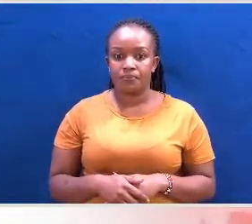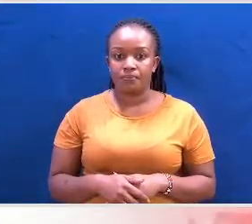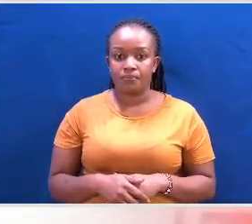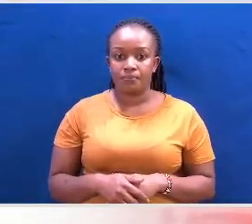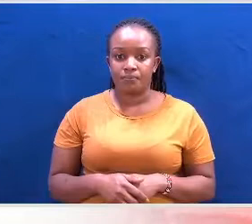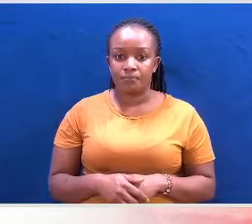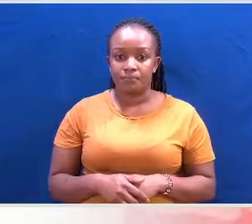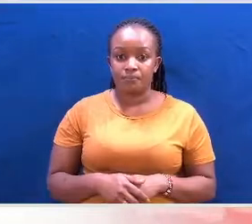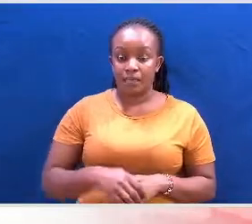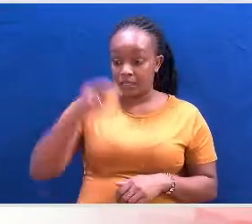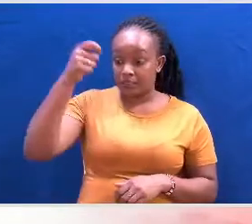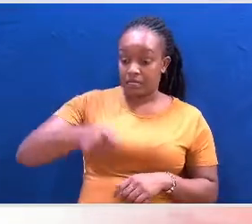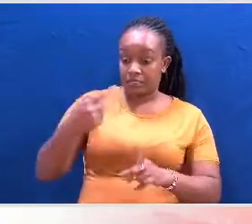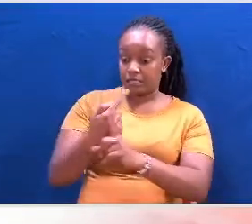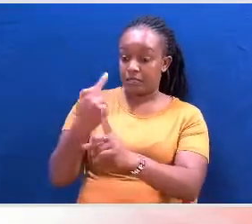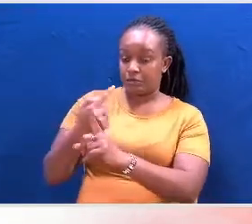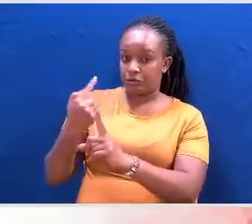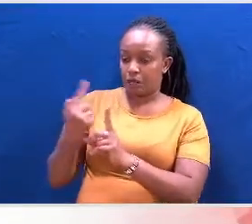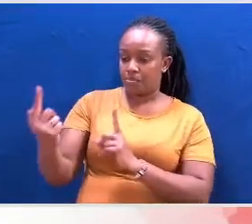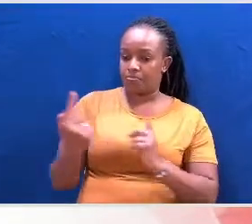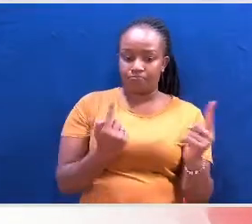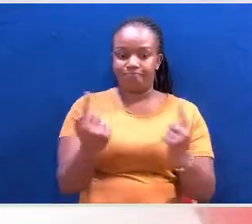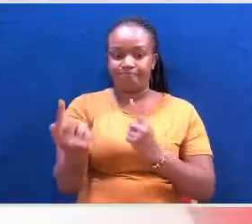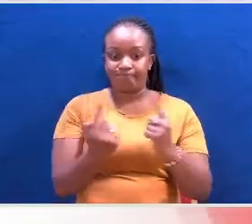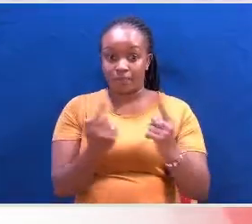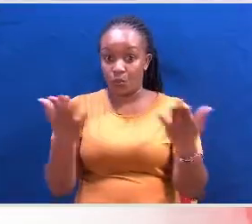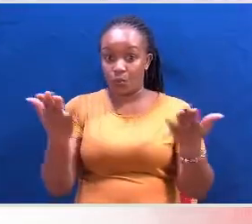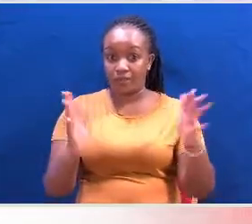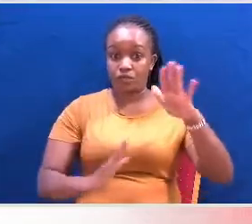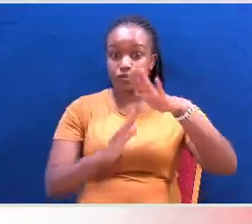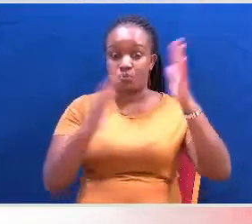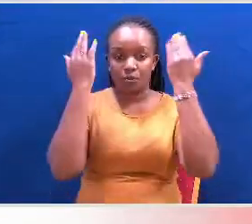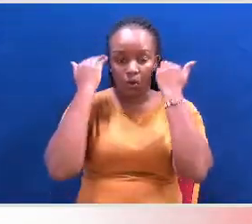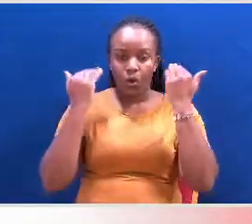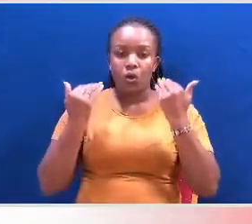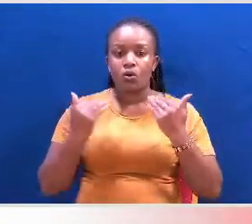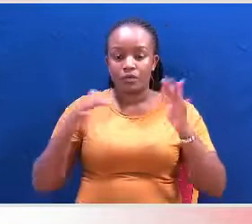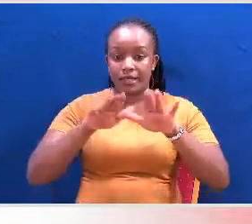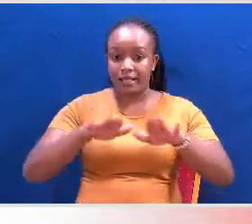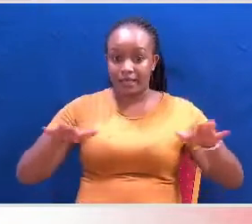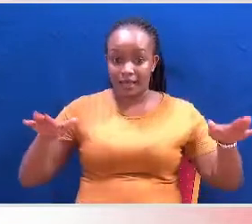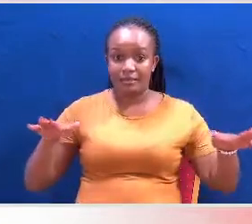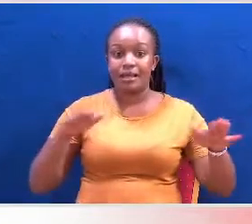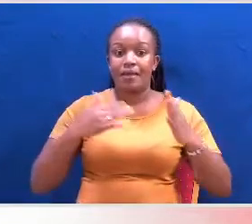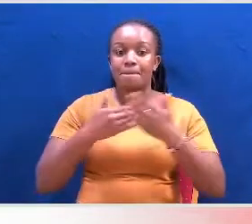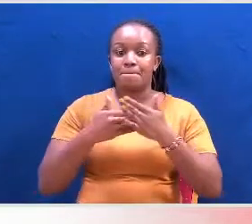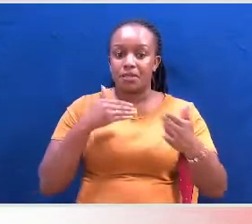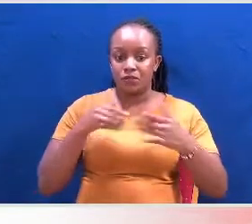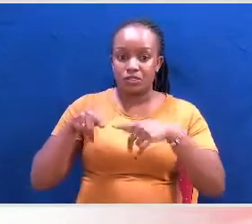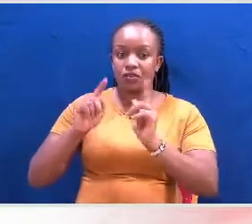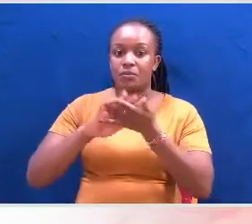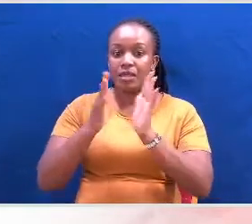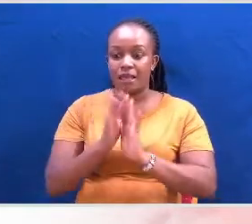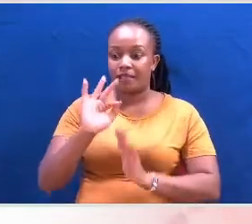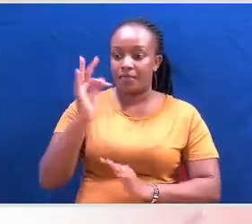As judges of various courts streamed into Supreme Court gardens before Musinga took his oath of office to become the third president